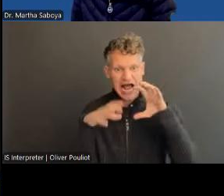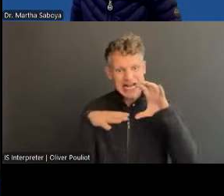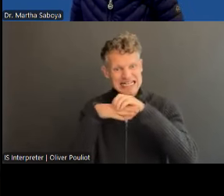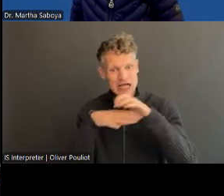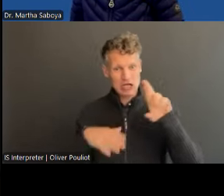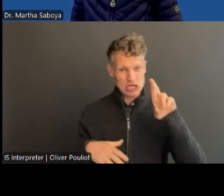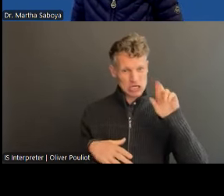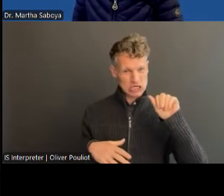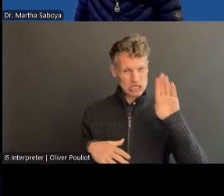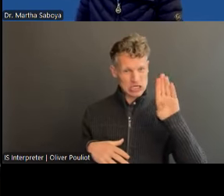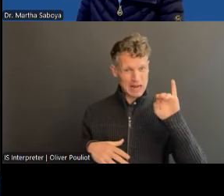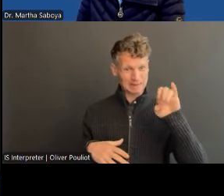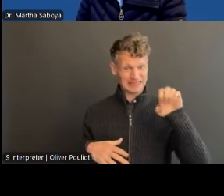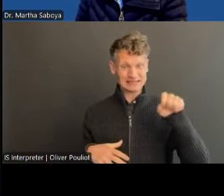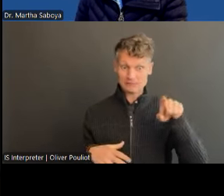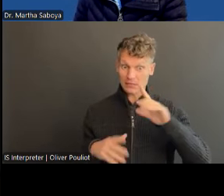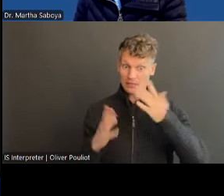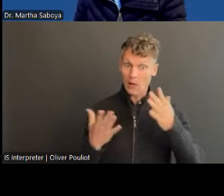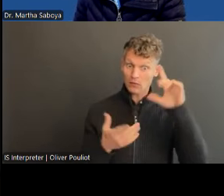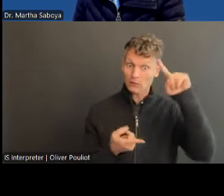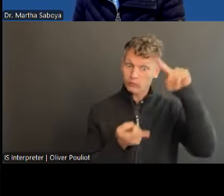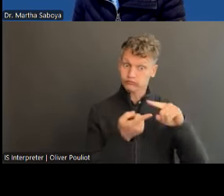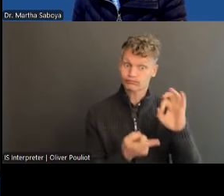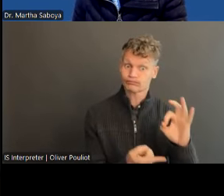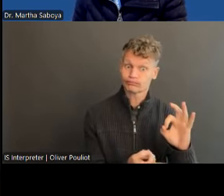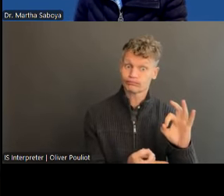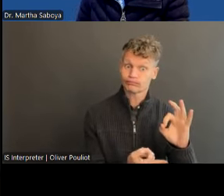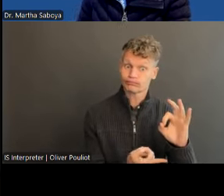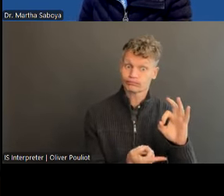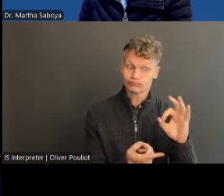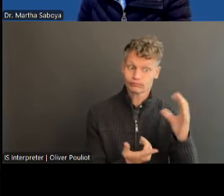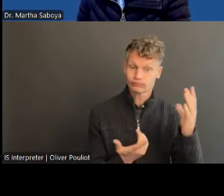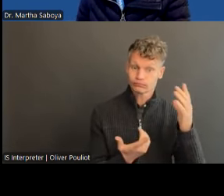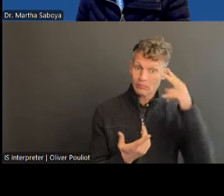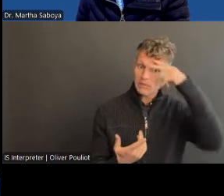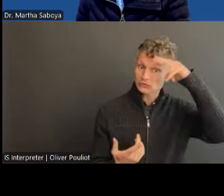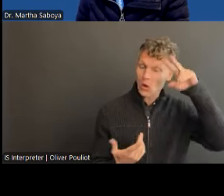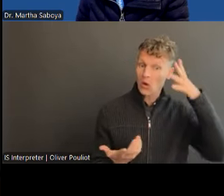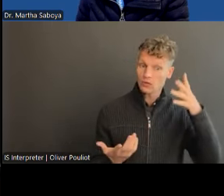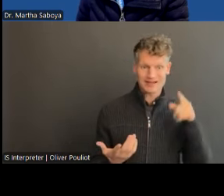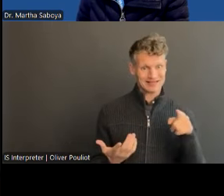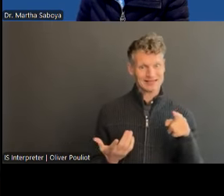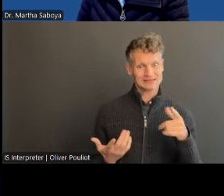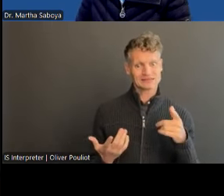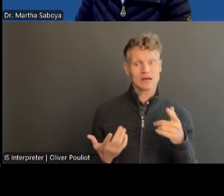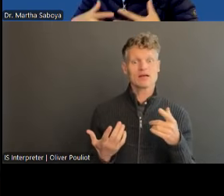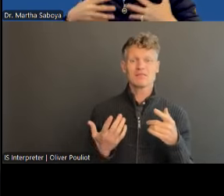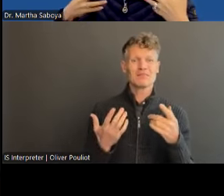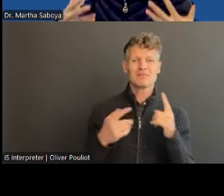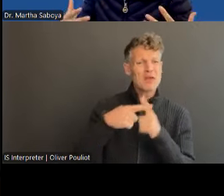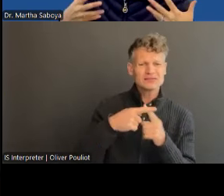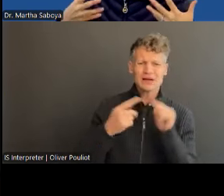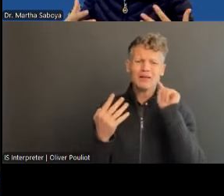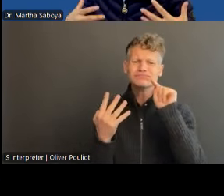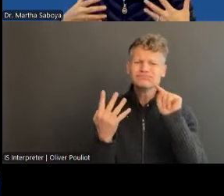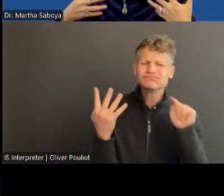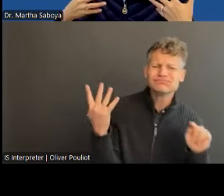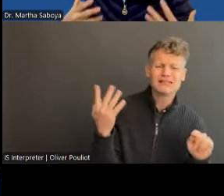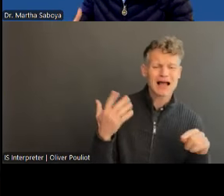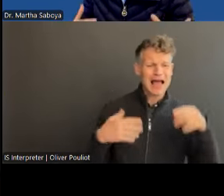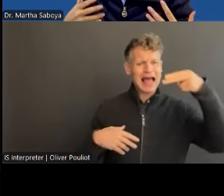been able to achieve the elimination of mother-to-child transmission of HIV and syphilis. So it's based on